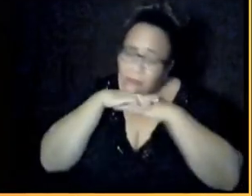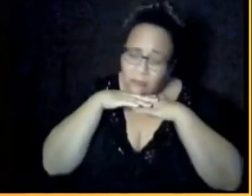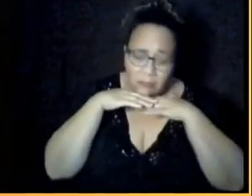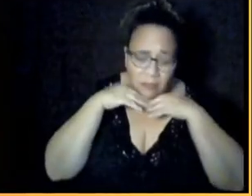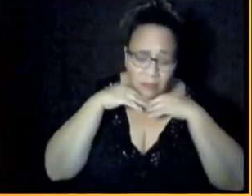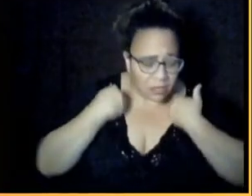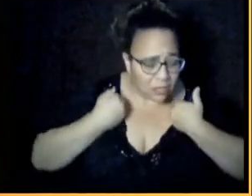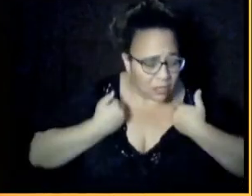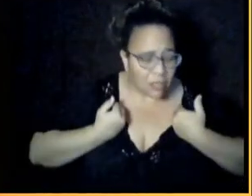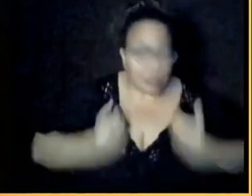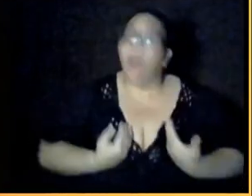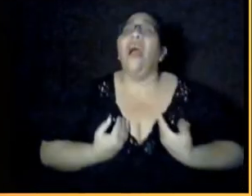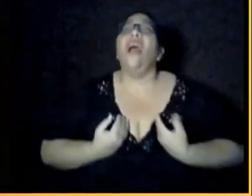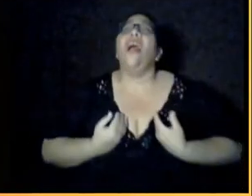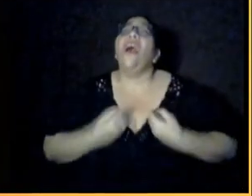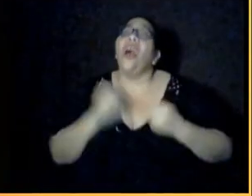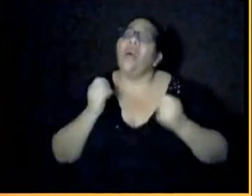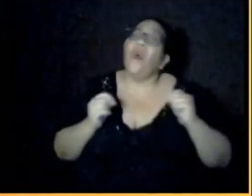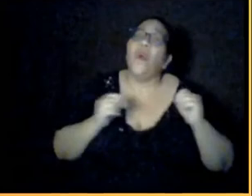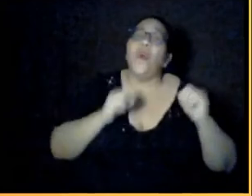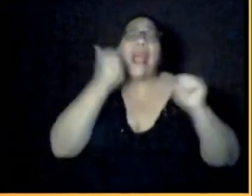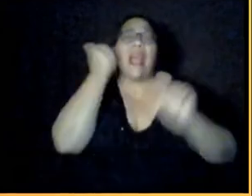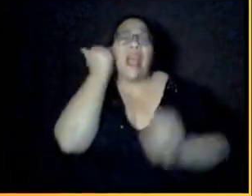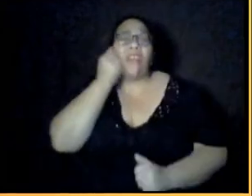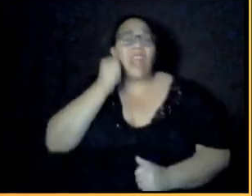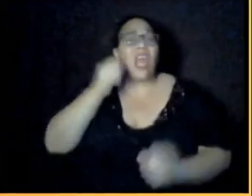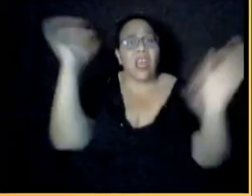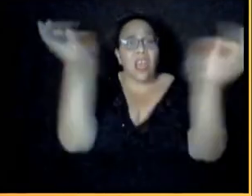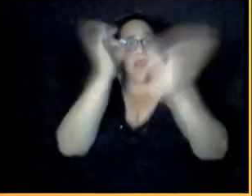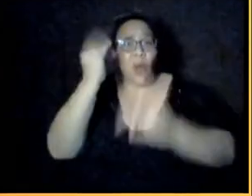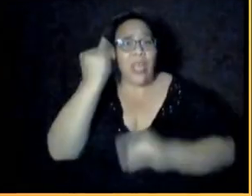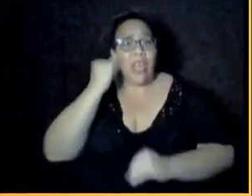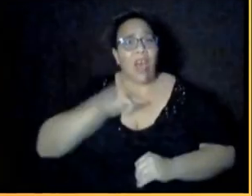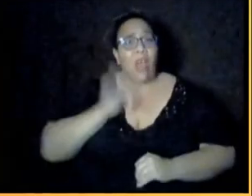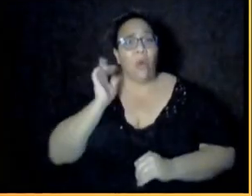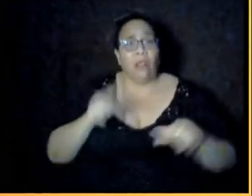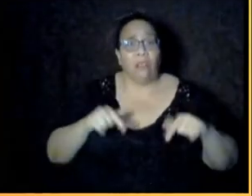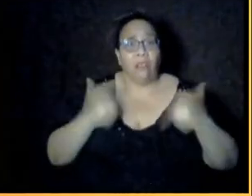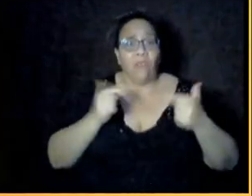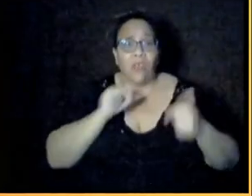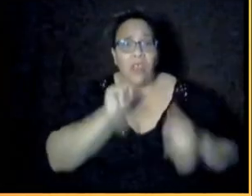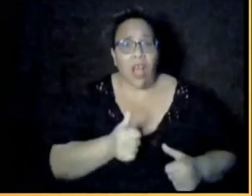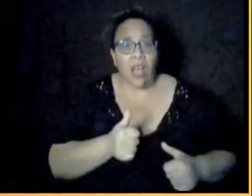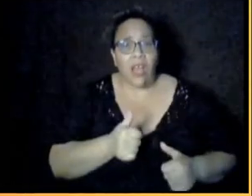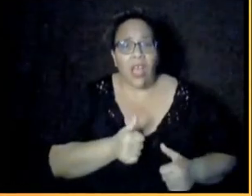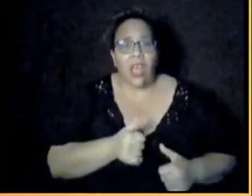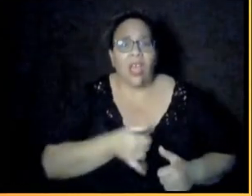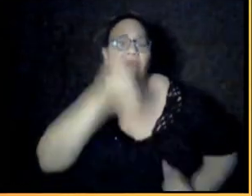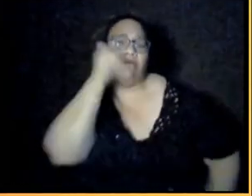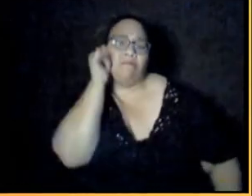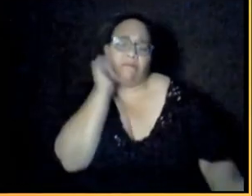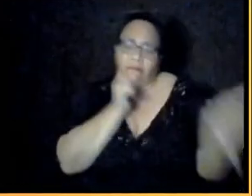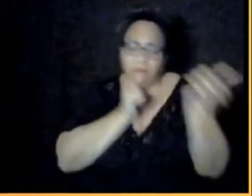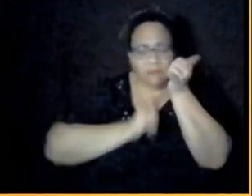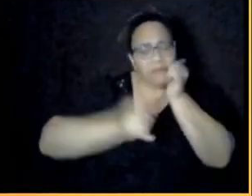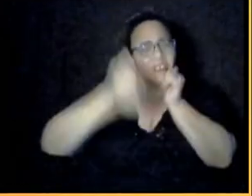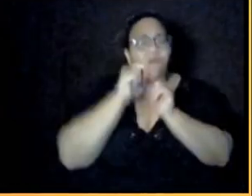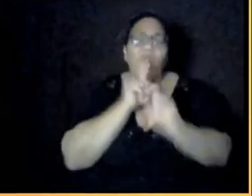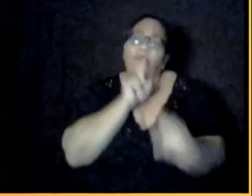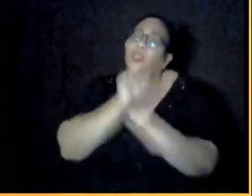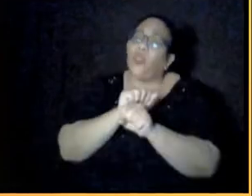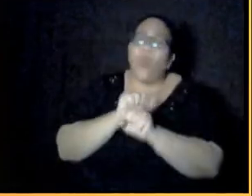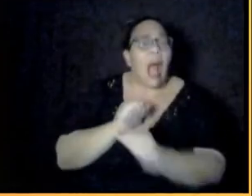I'm tired of waking each day, not knowing if it's my last. Shaving my face to make sure I pass. I'm tired